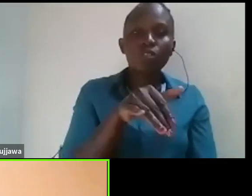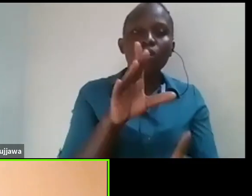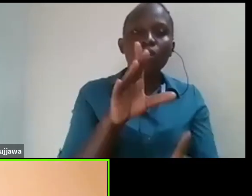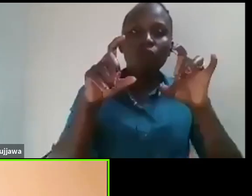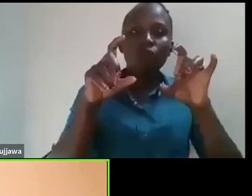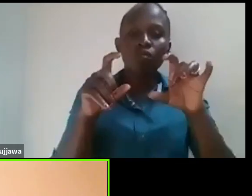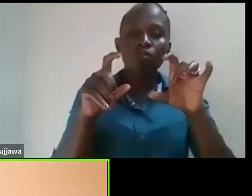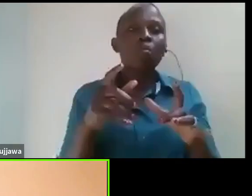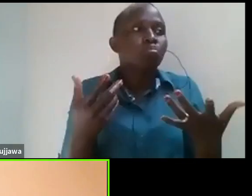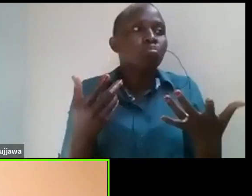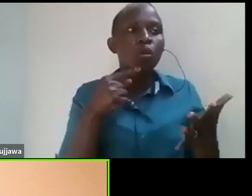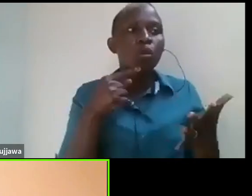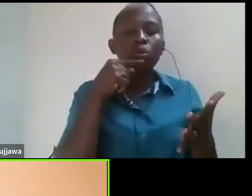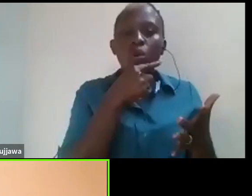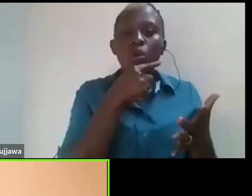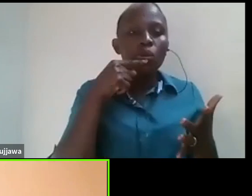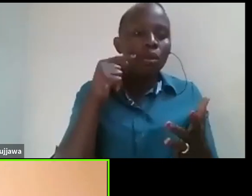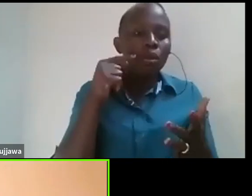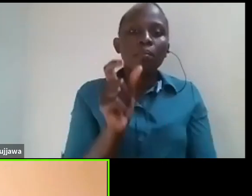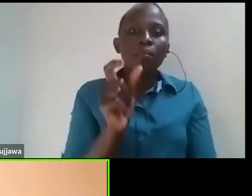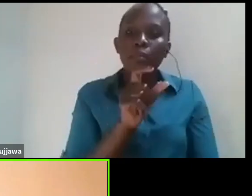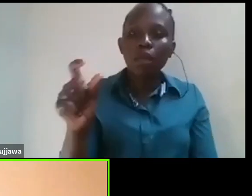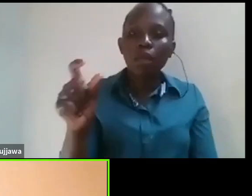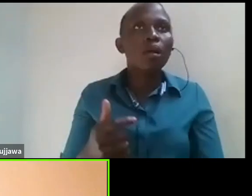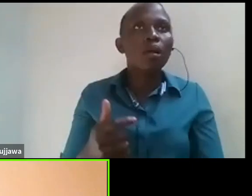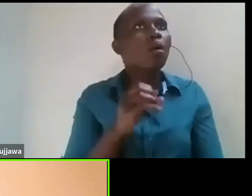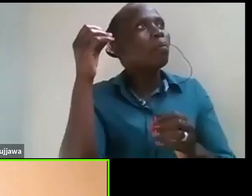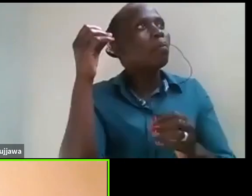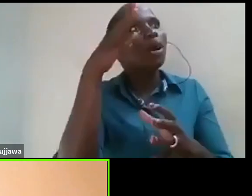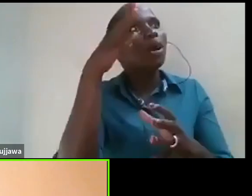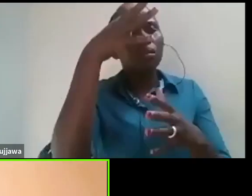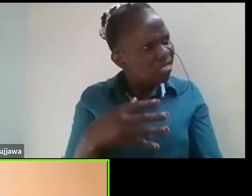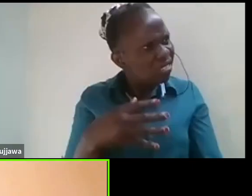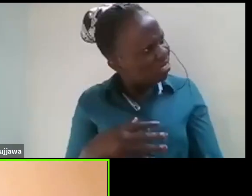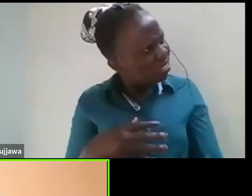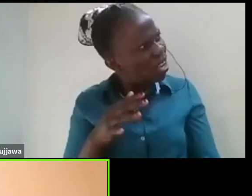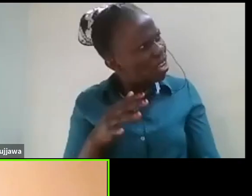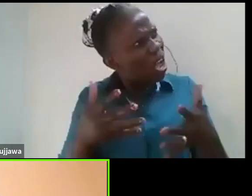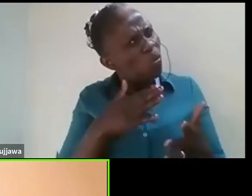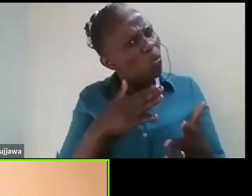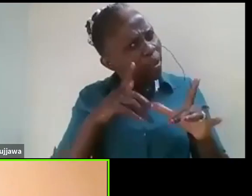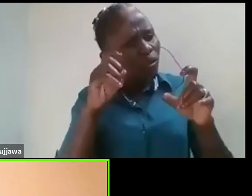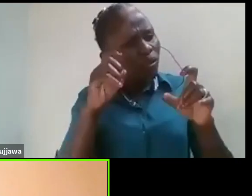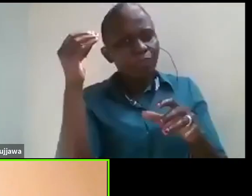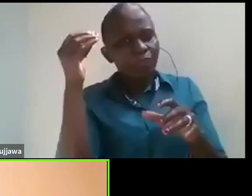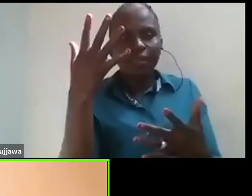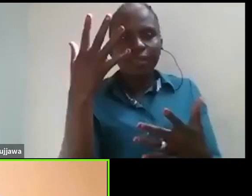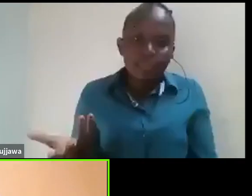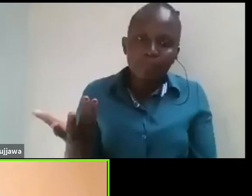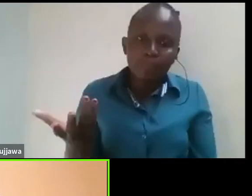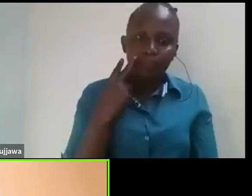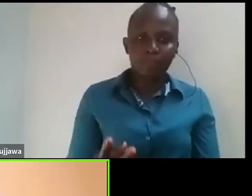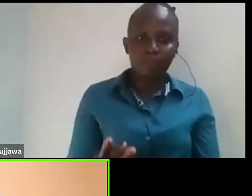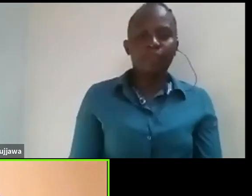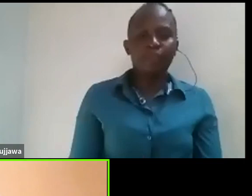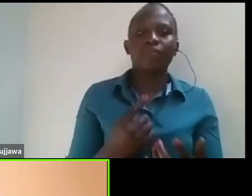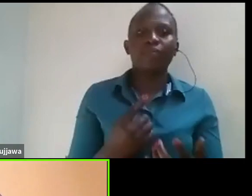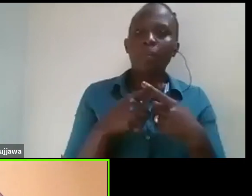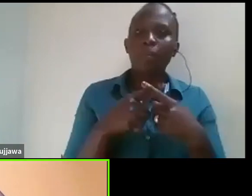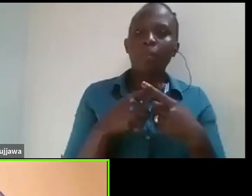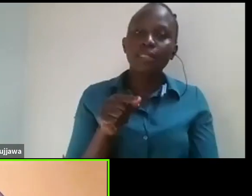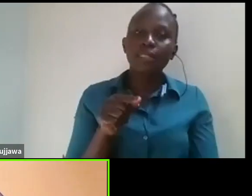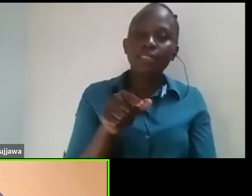on a billboard. Now you wonder, how did my photo go there? But this guy, maybe he was approached and said, hey, we are looking